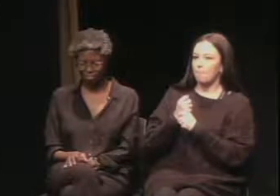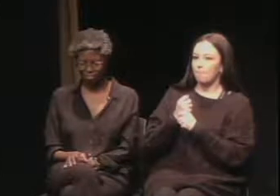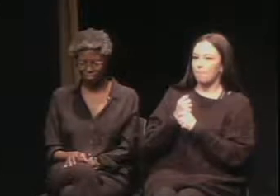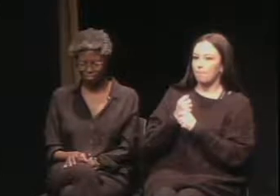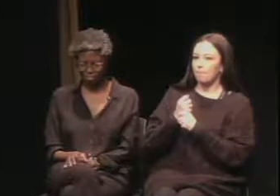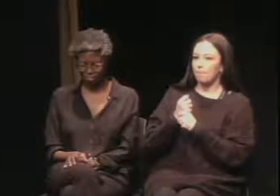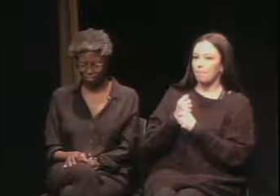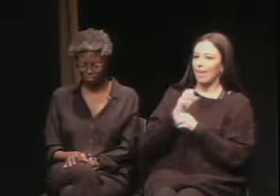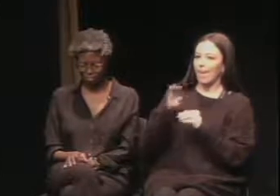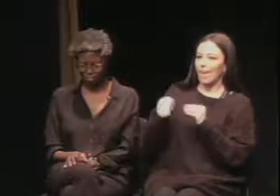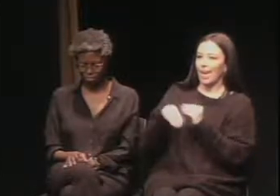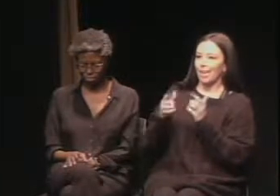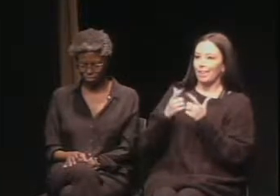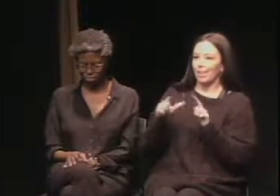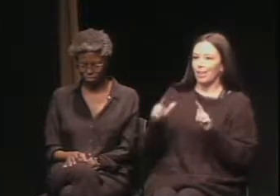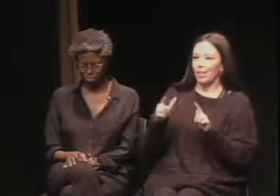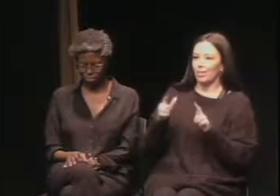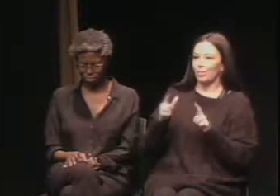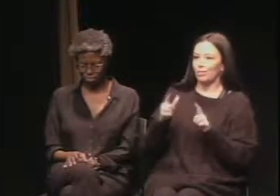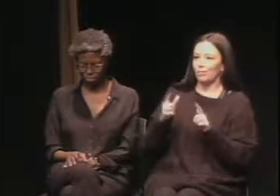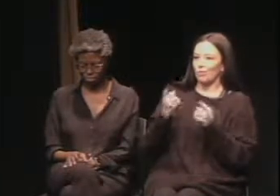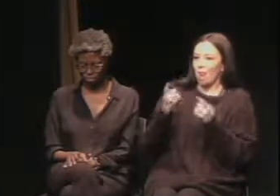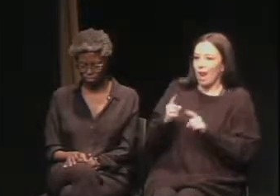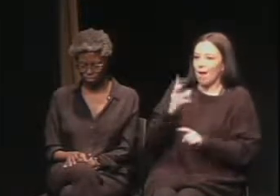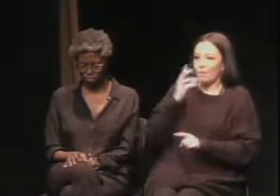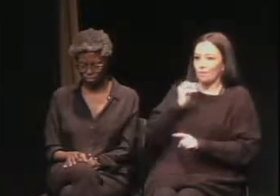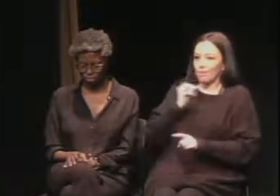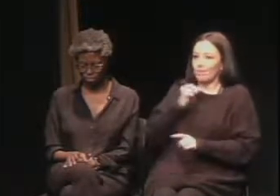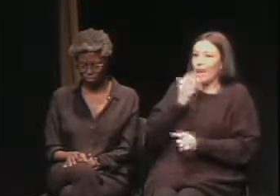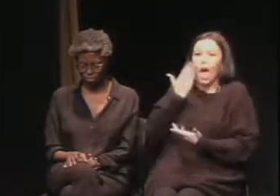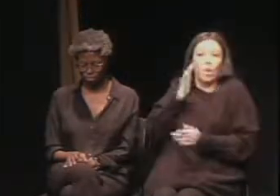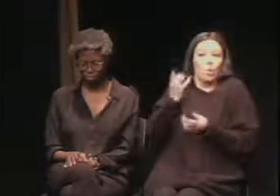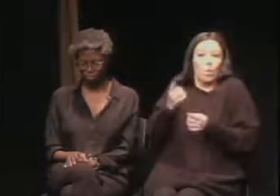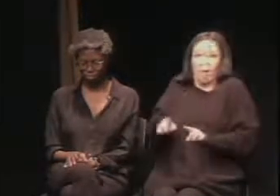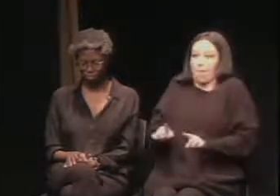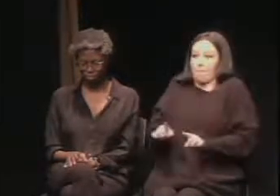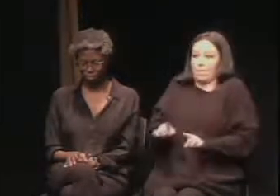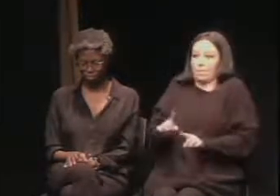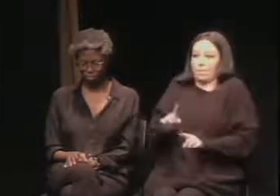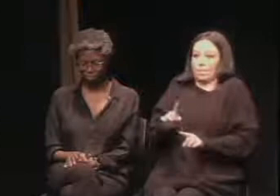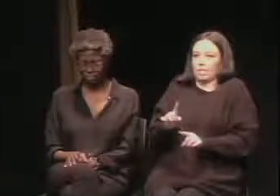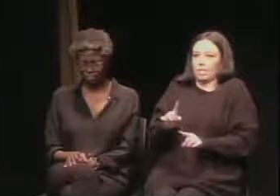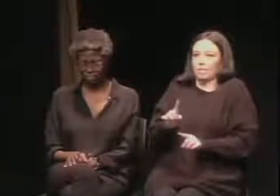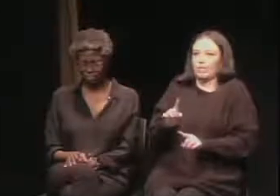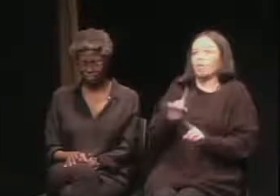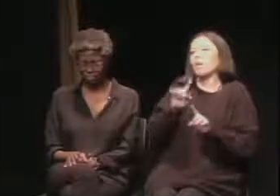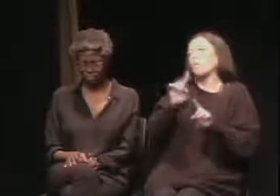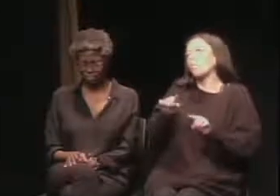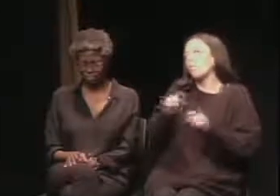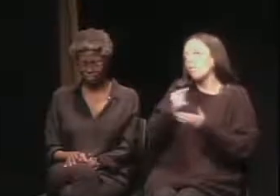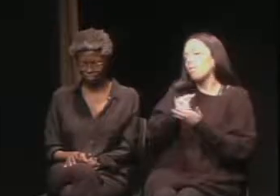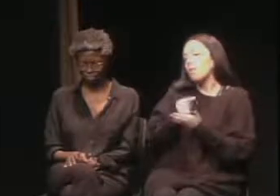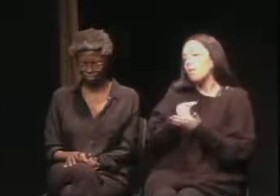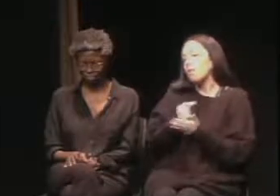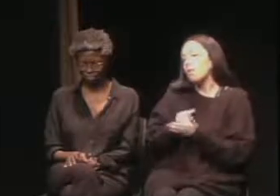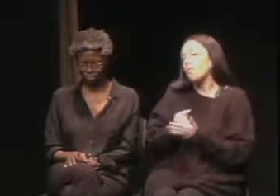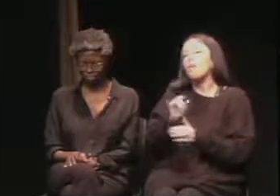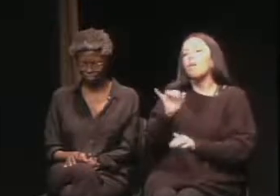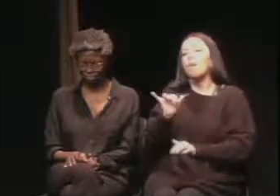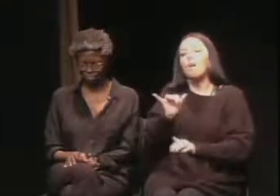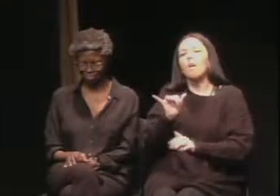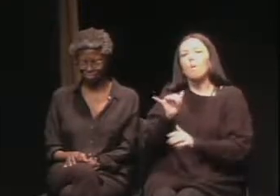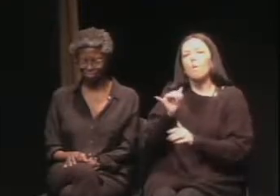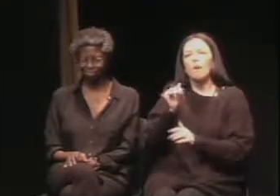the story of what happened to me that I don't know that happened. And once I started doing therapy, and I was like, oh, I don't think that's